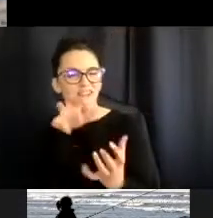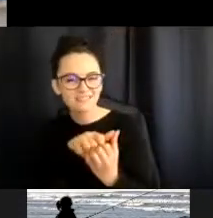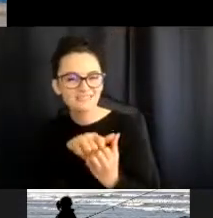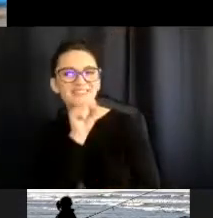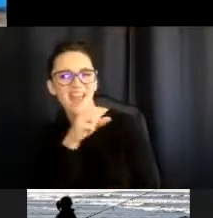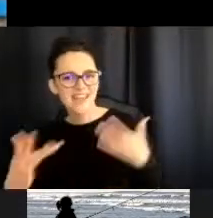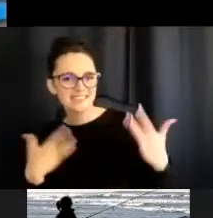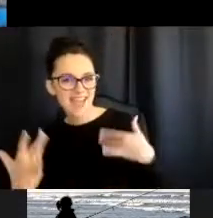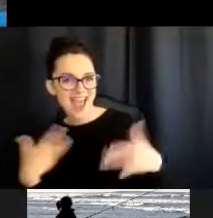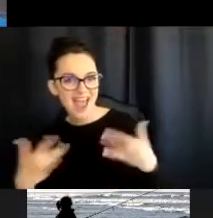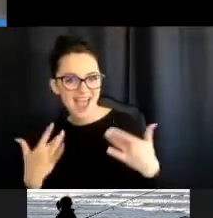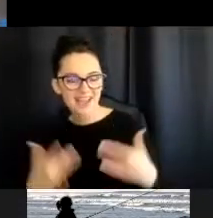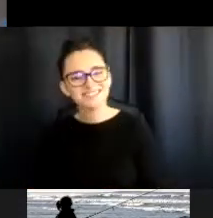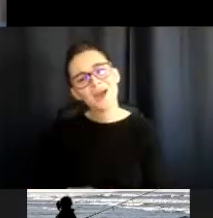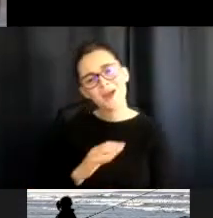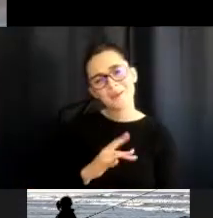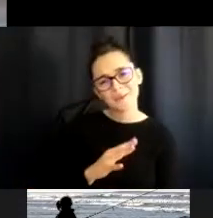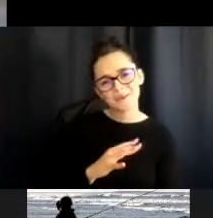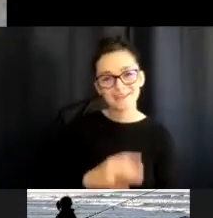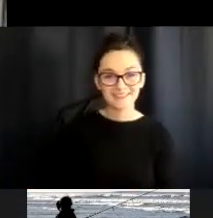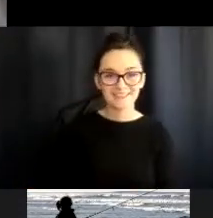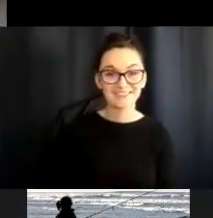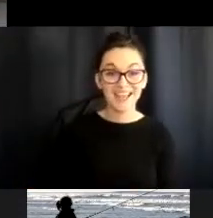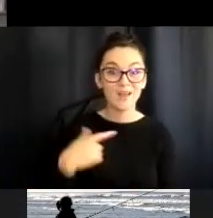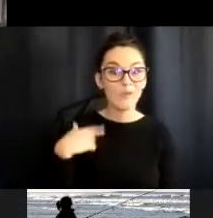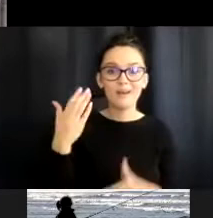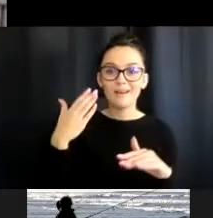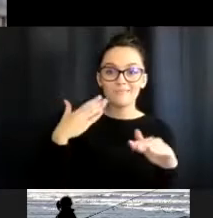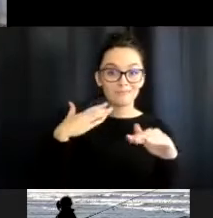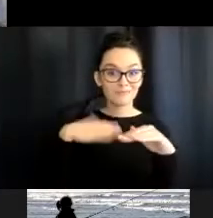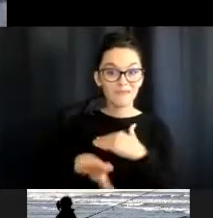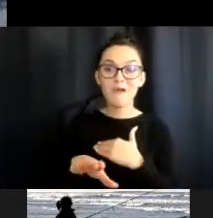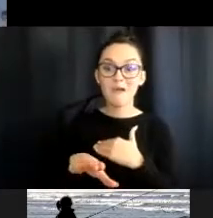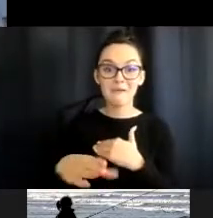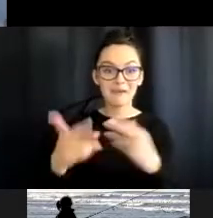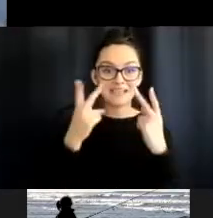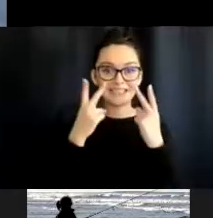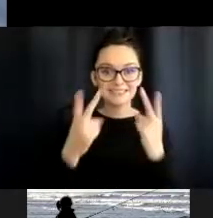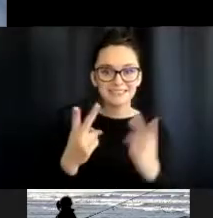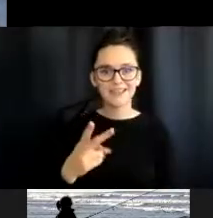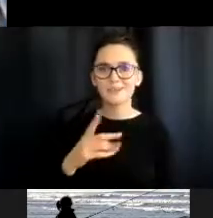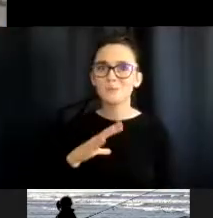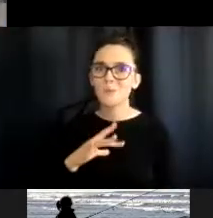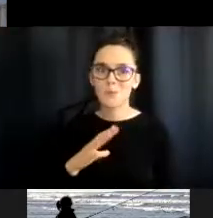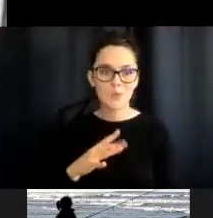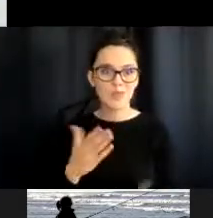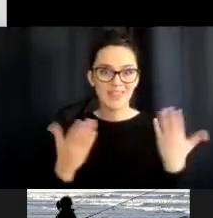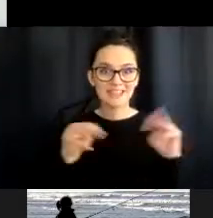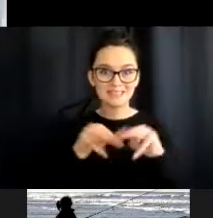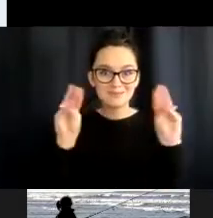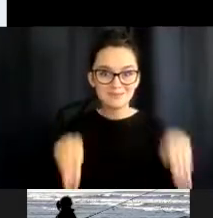my goodness, so cool. Okay. We get to go on inside and we're gonna see some cool things inside her museum. Come and join